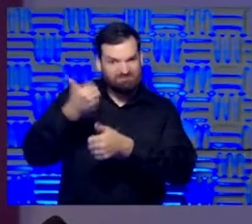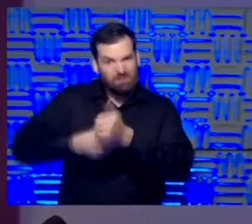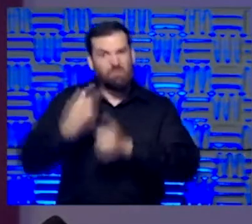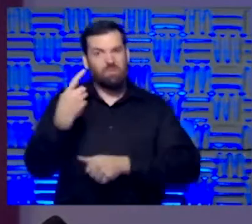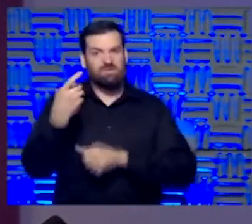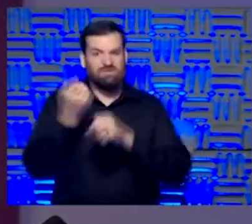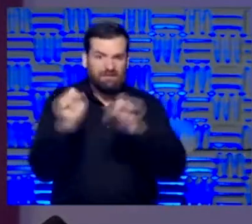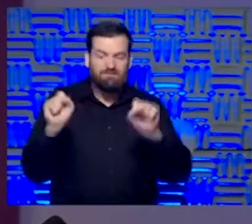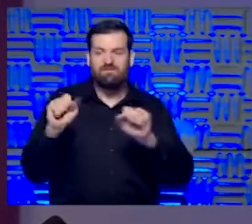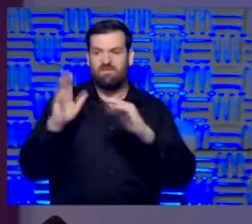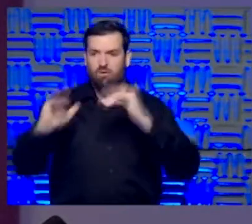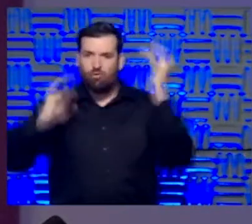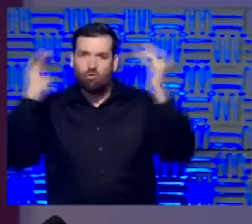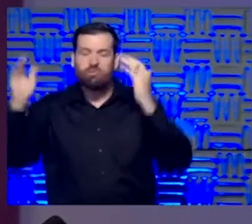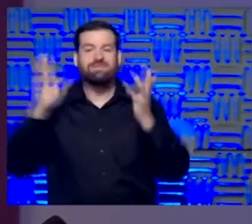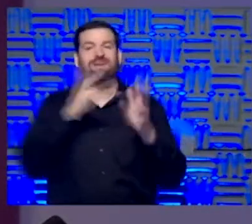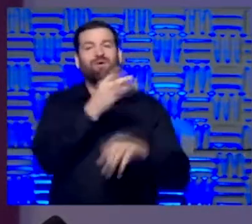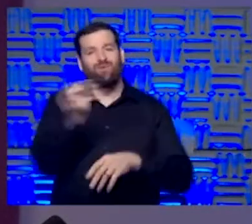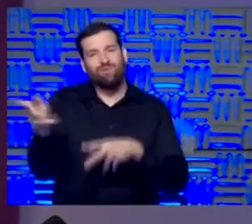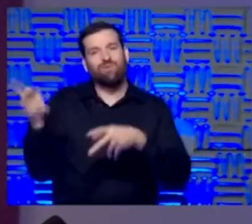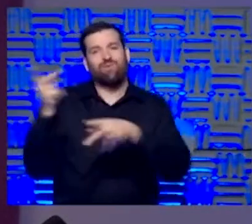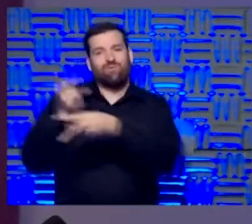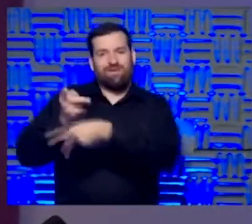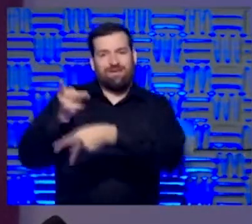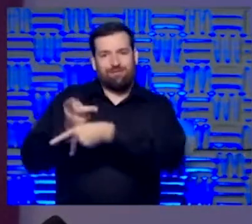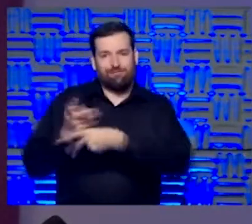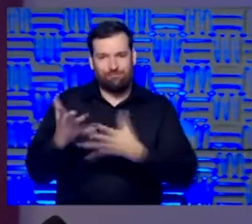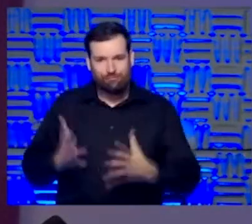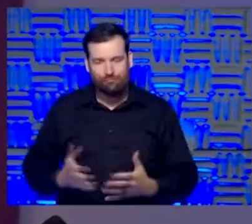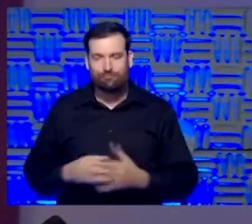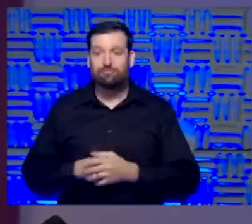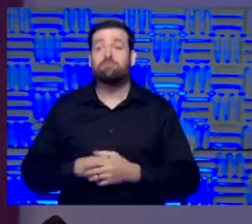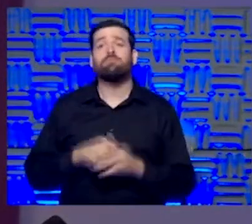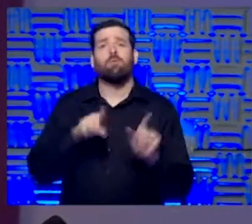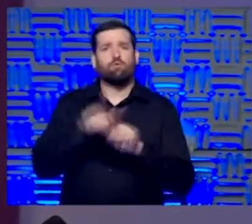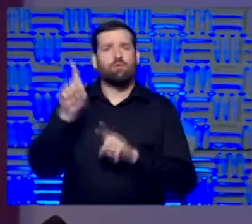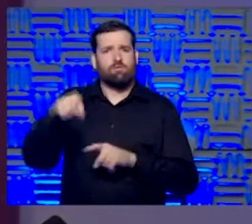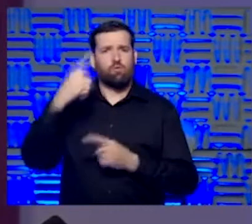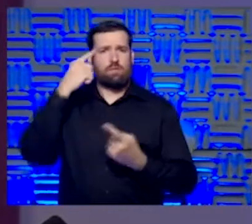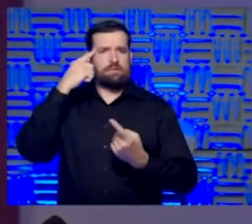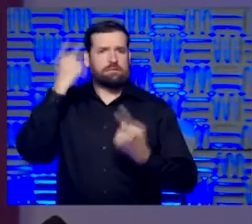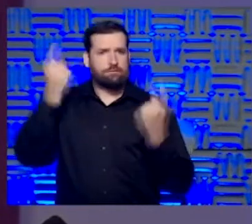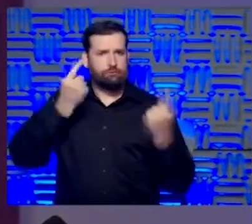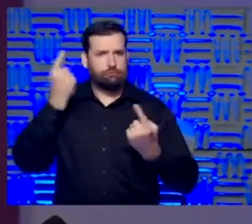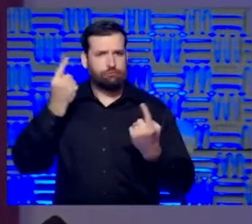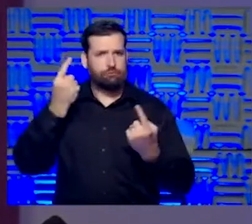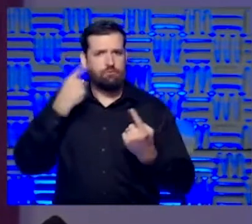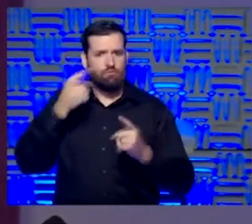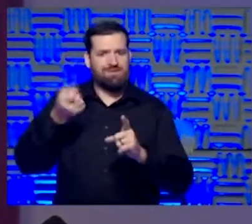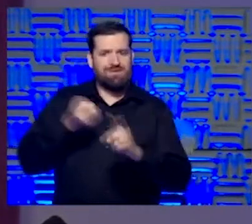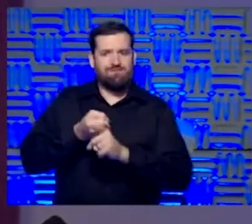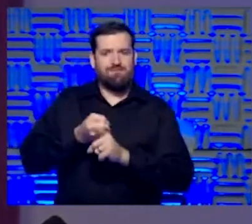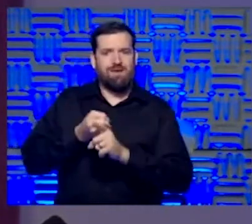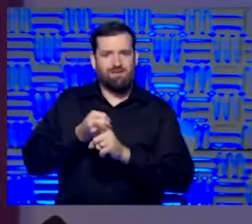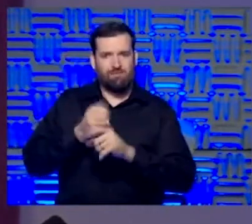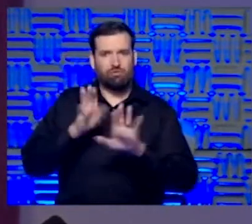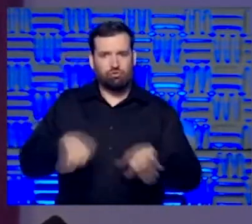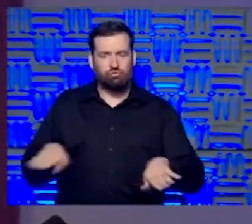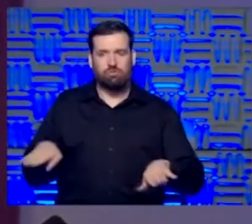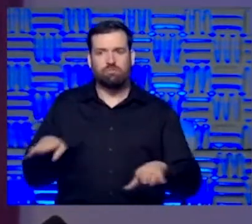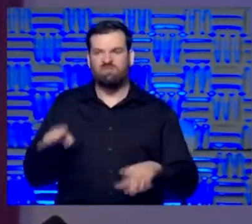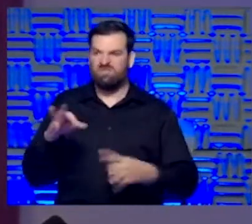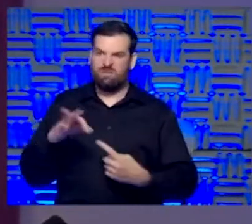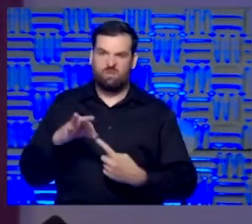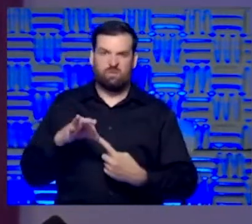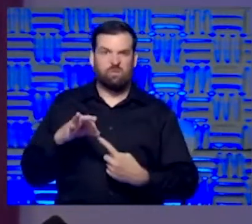other adults in the room as well as the caretakers. I think there's another thing that we need to consider also in terms of the impact on children, is that this has been a